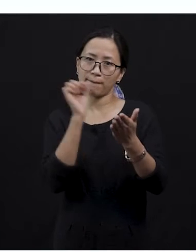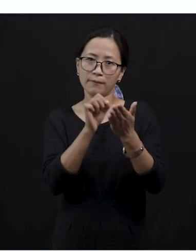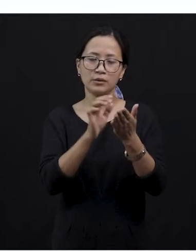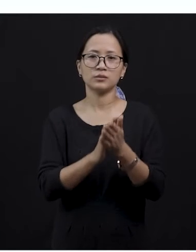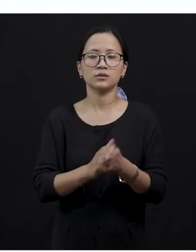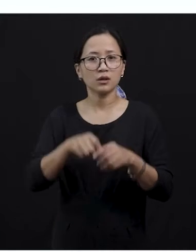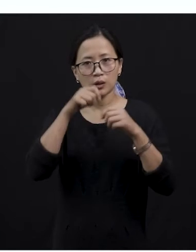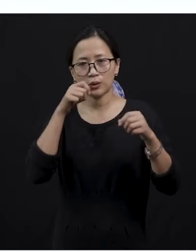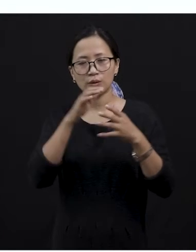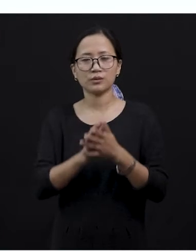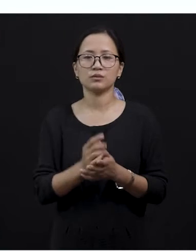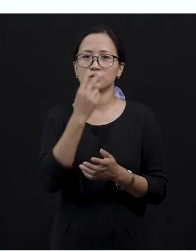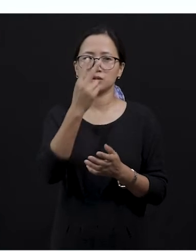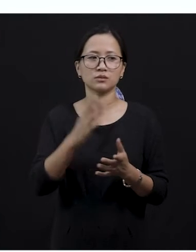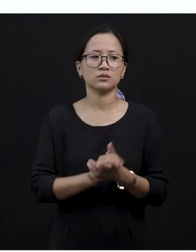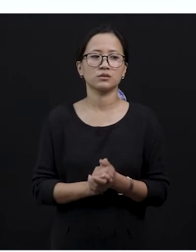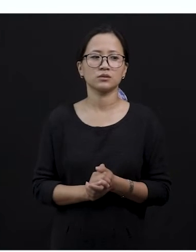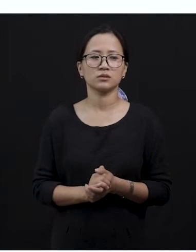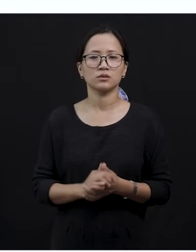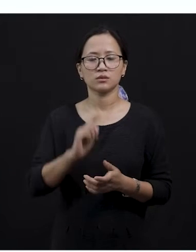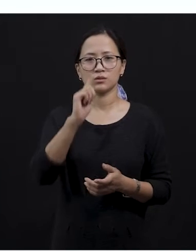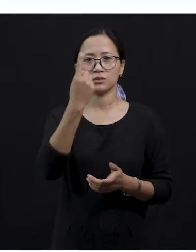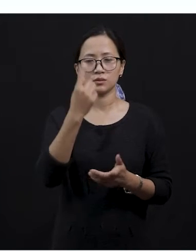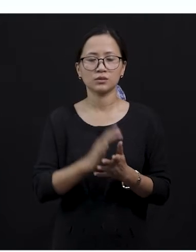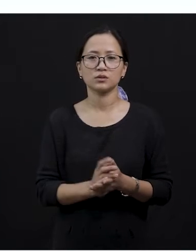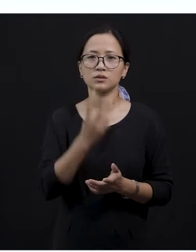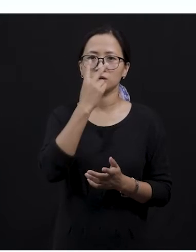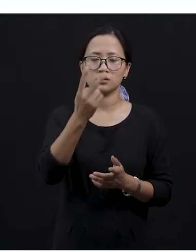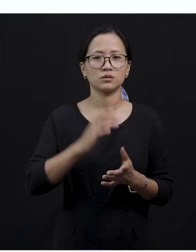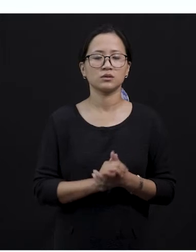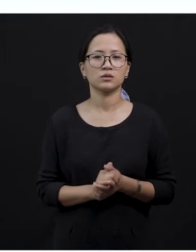one balloon open. Then let us see what happens. See.